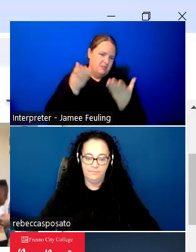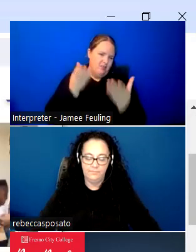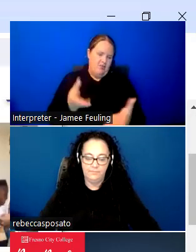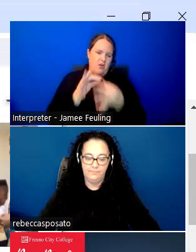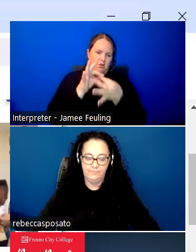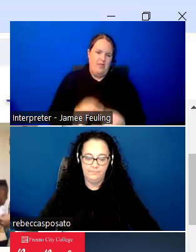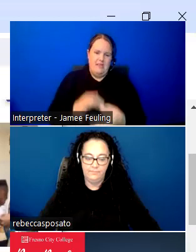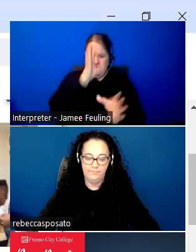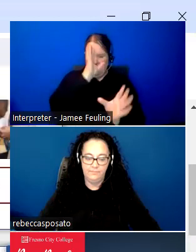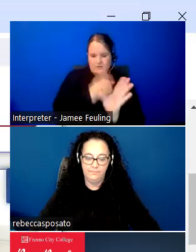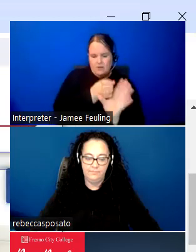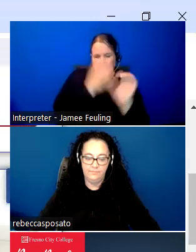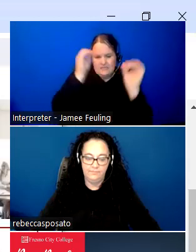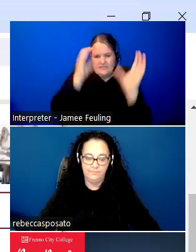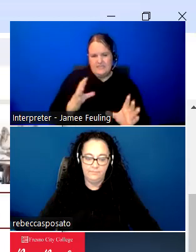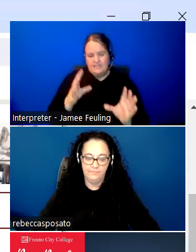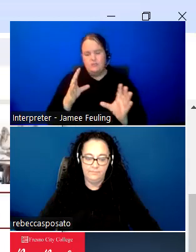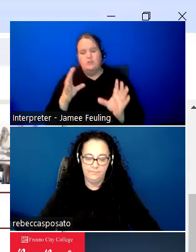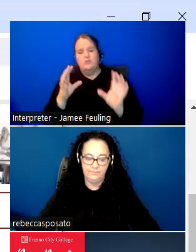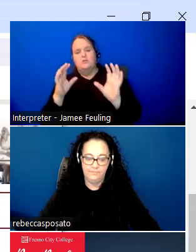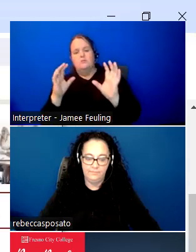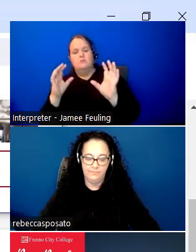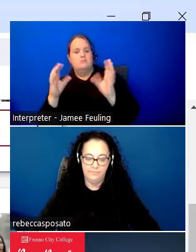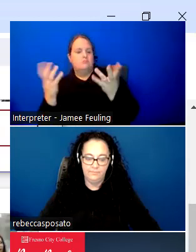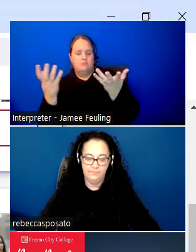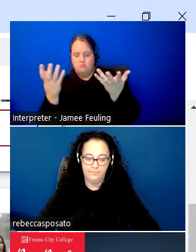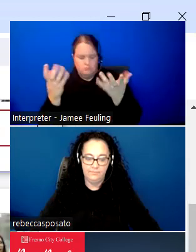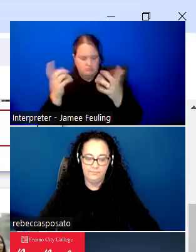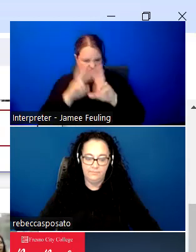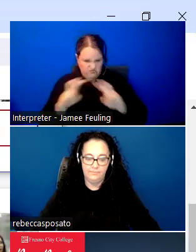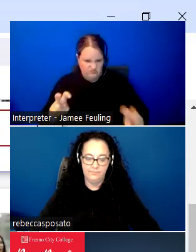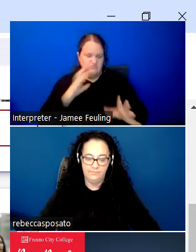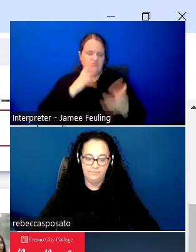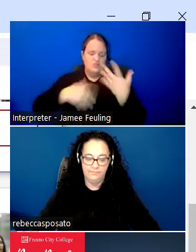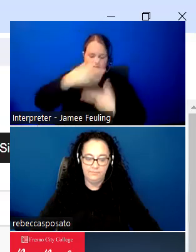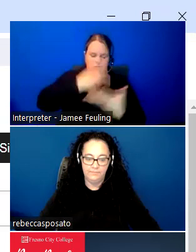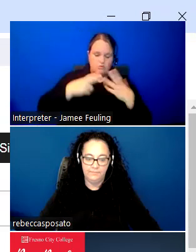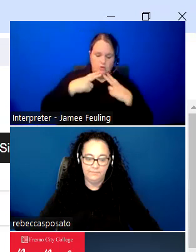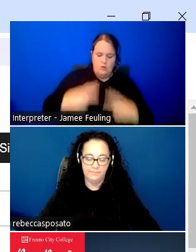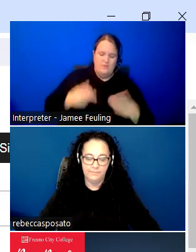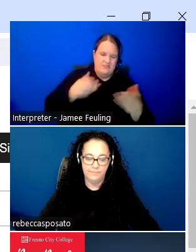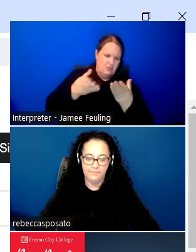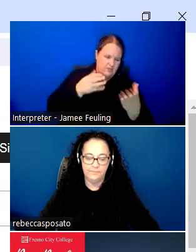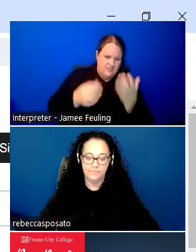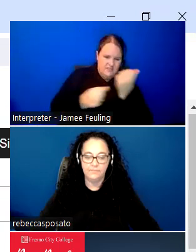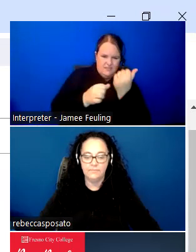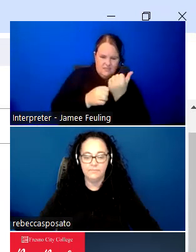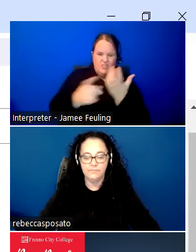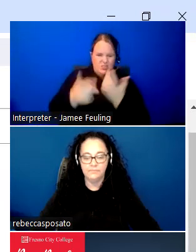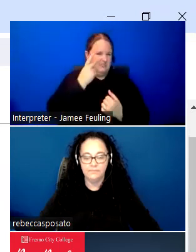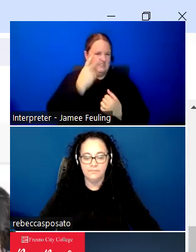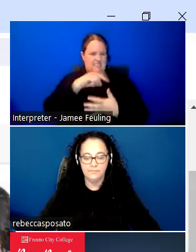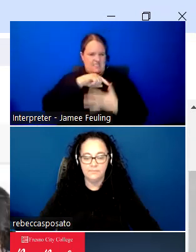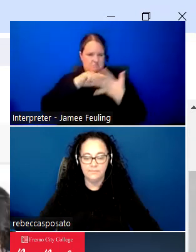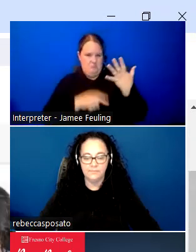psychology teachers, industrial organizational psychologists, social and human service assistants. So you can see how it